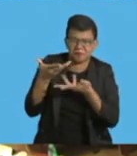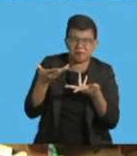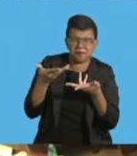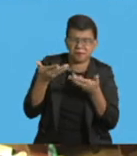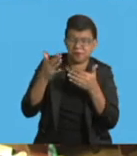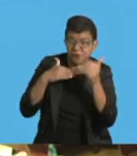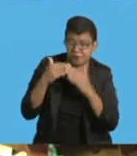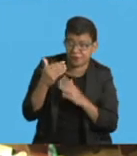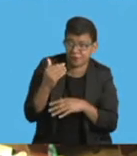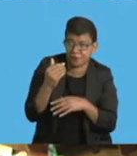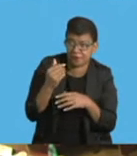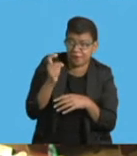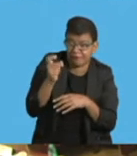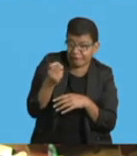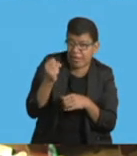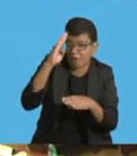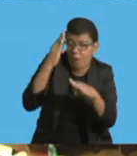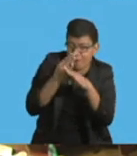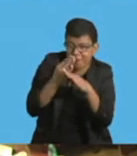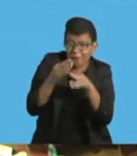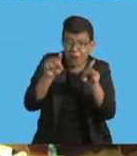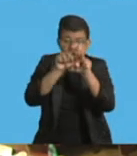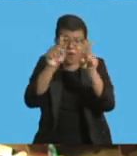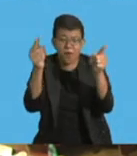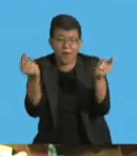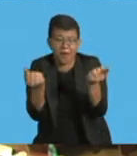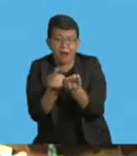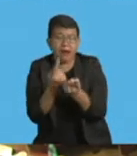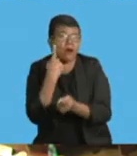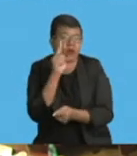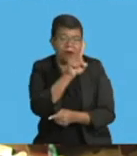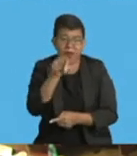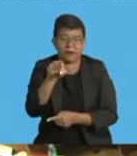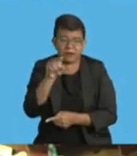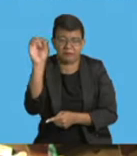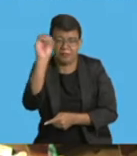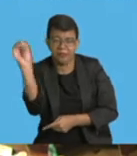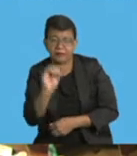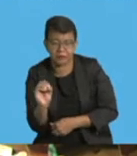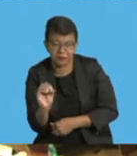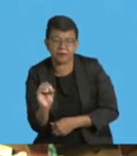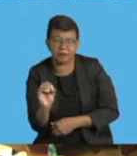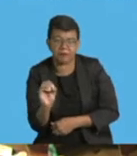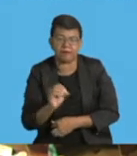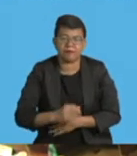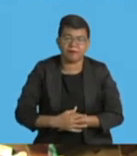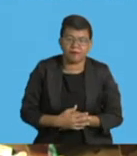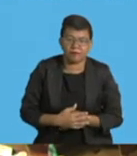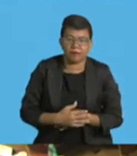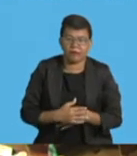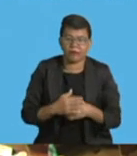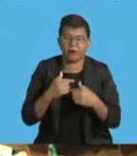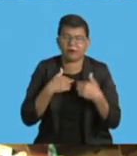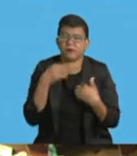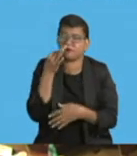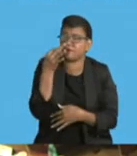of limiting global warming to 1.5 degrees above the pre-industrial age. We are asking Australia to